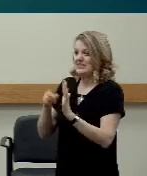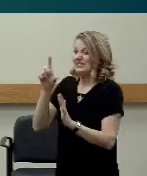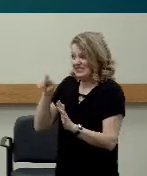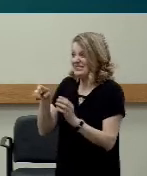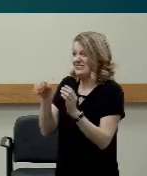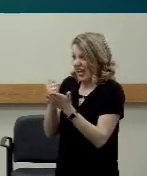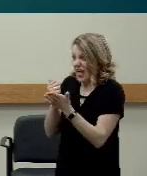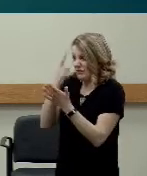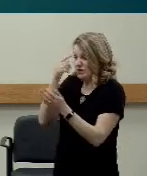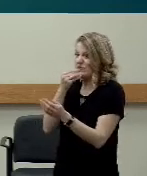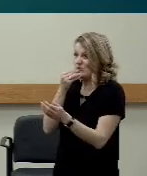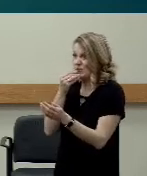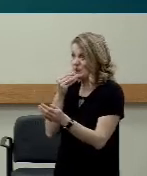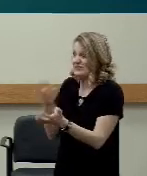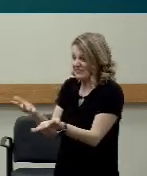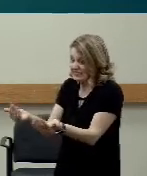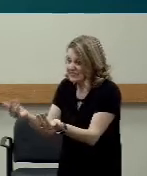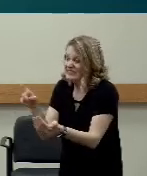going up.